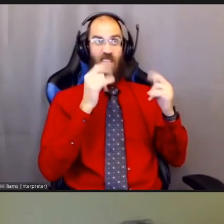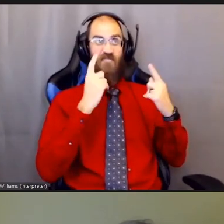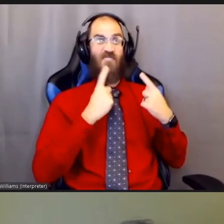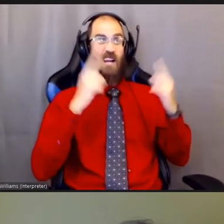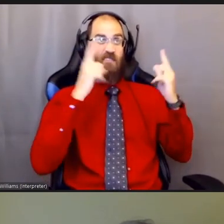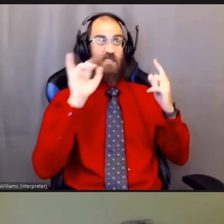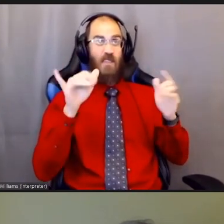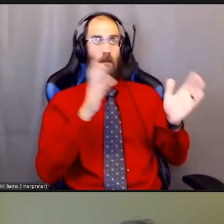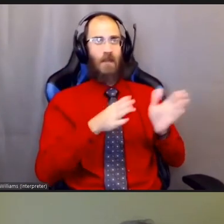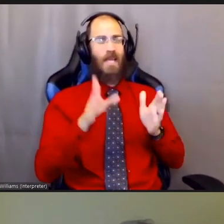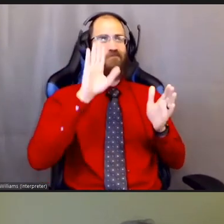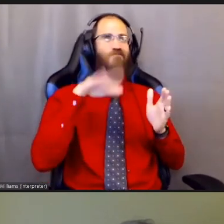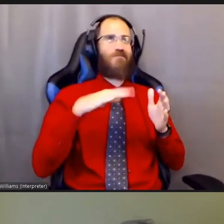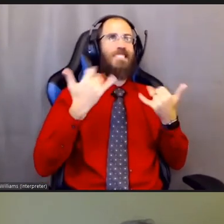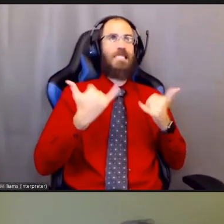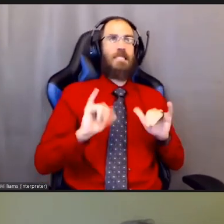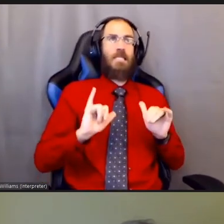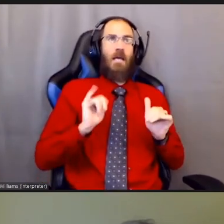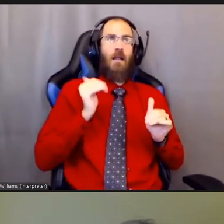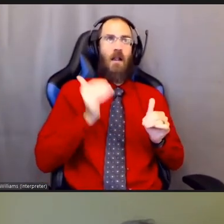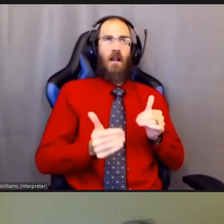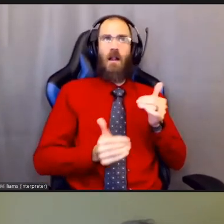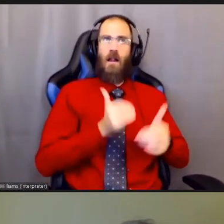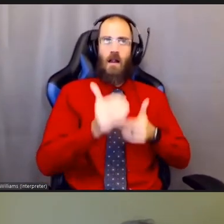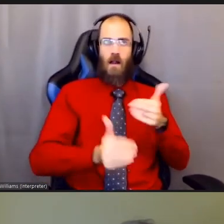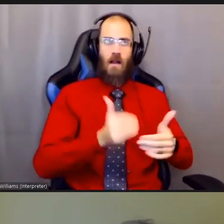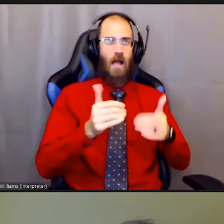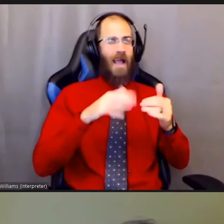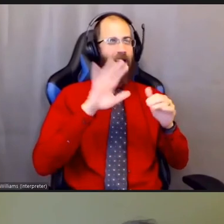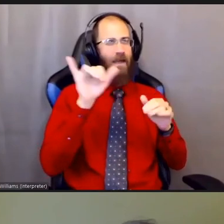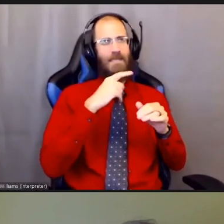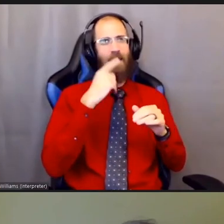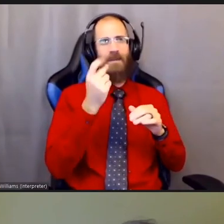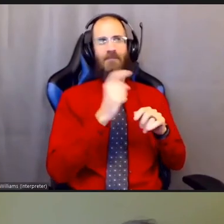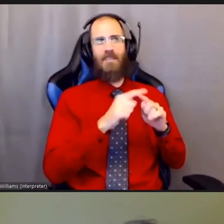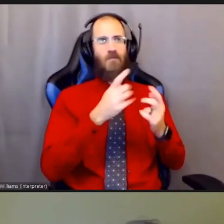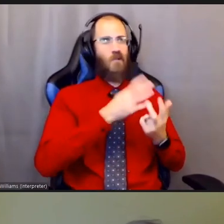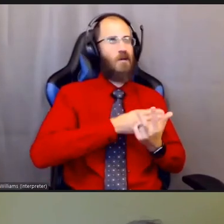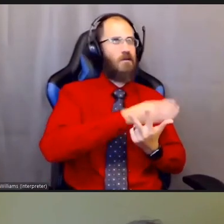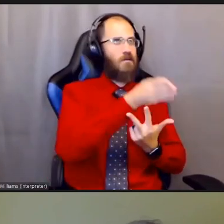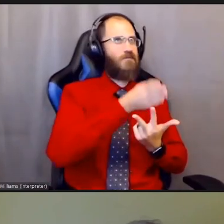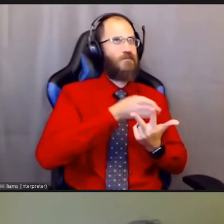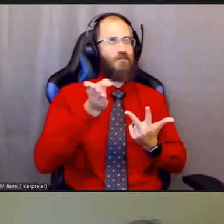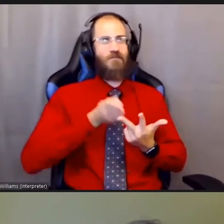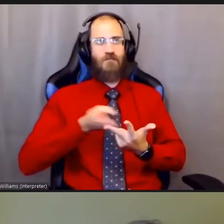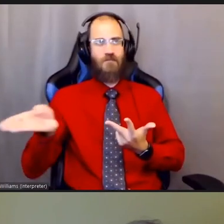Well, everything is still in motion, and there are, as I mentioned, different fronts in terms of